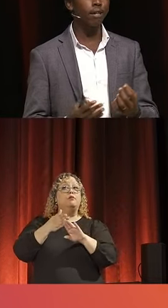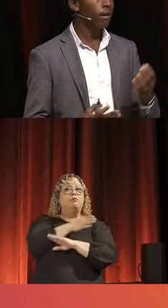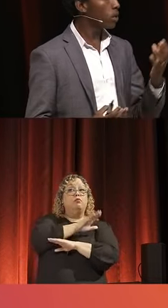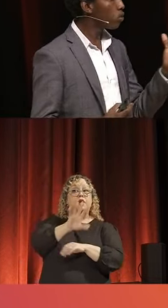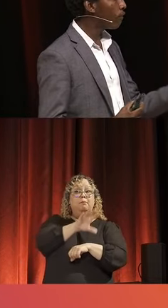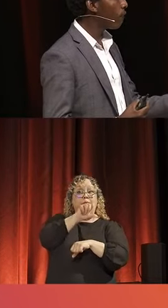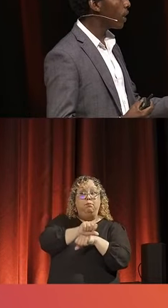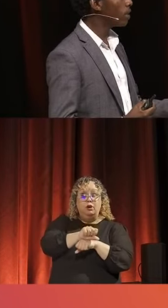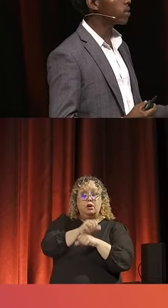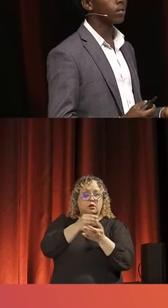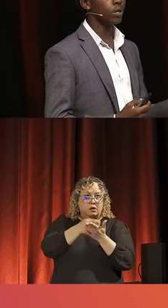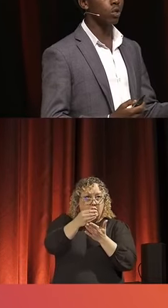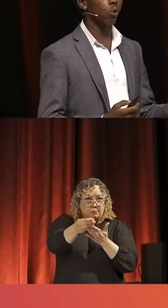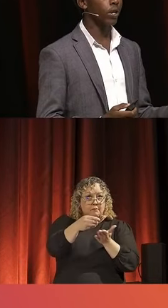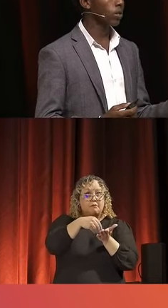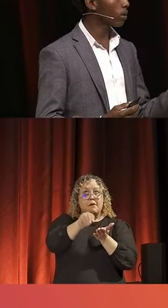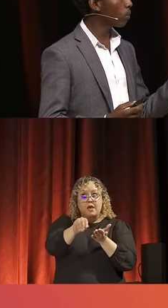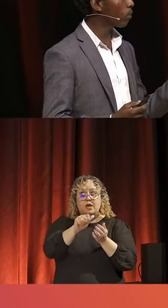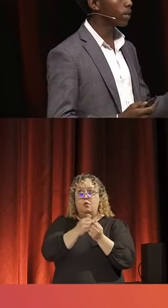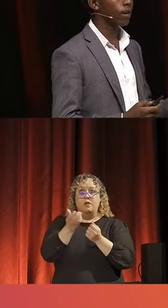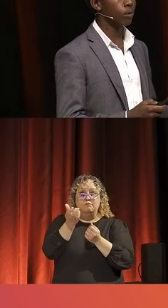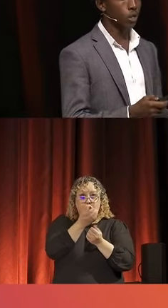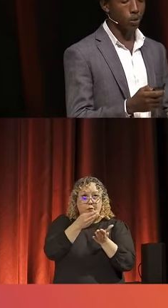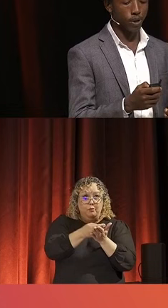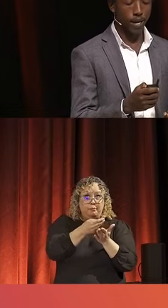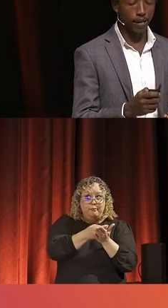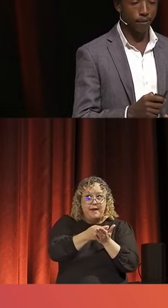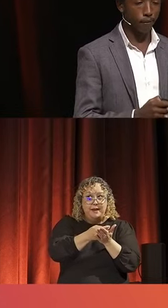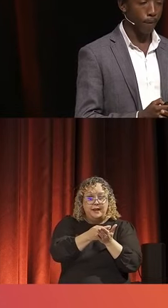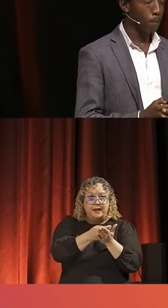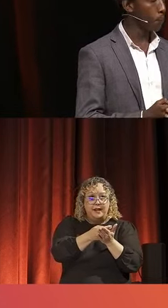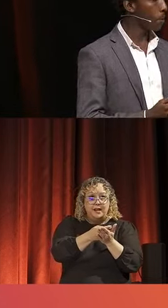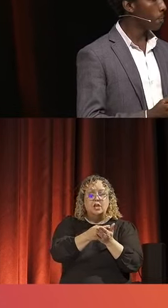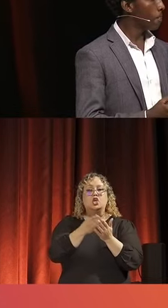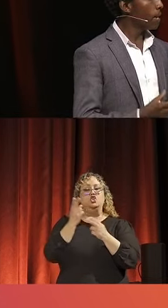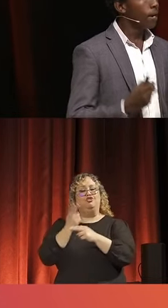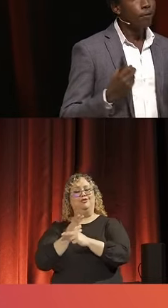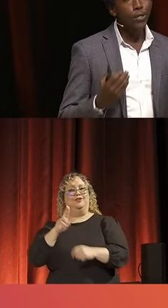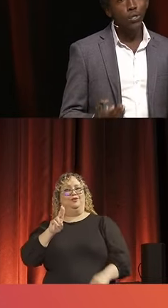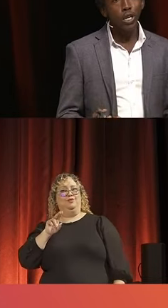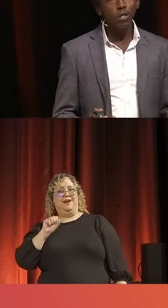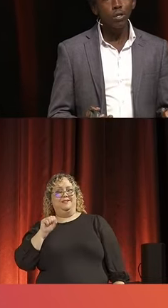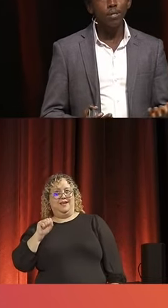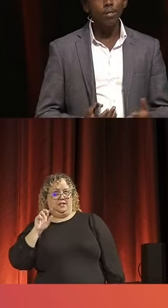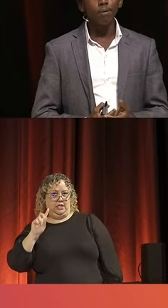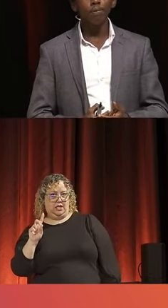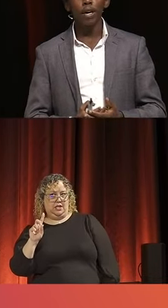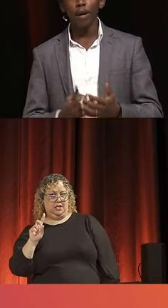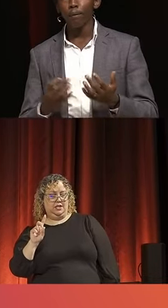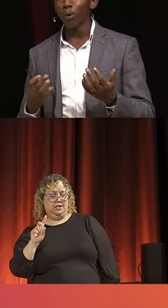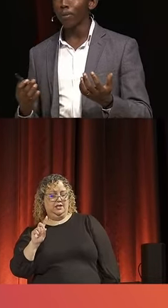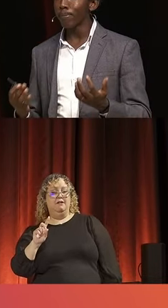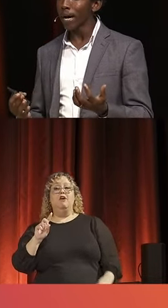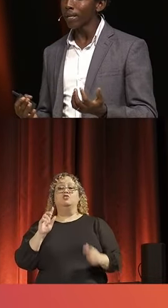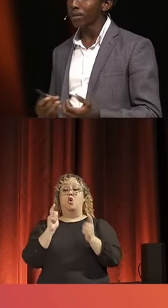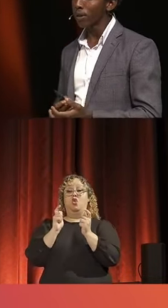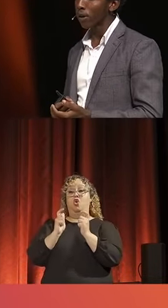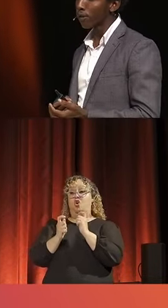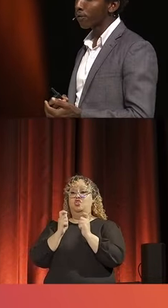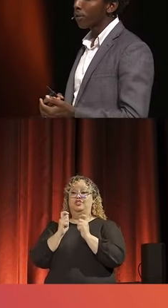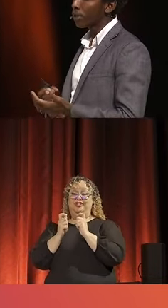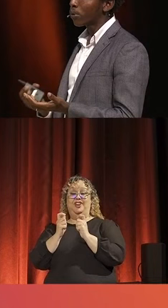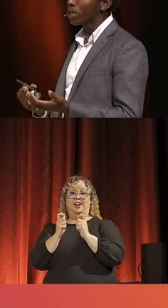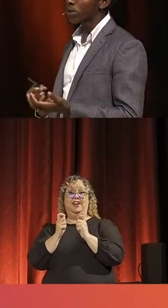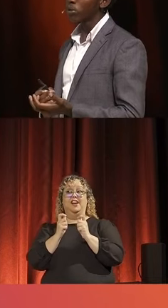money, to avoid the situation where they have to queue in line. These changes were part